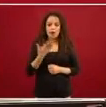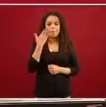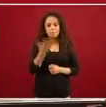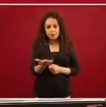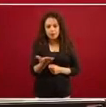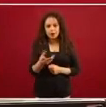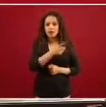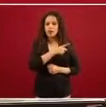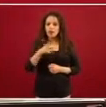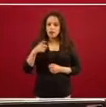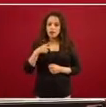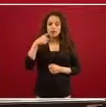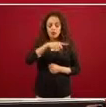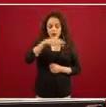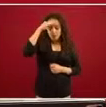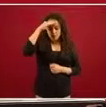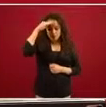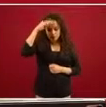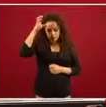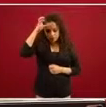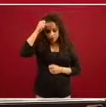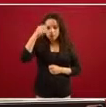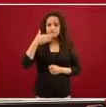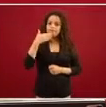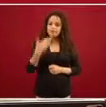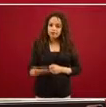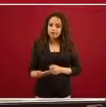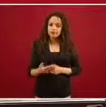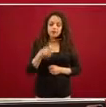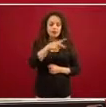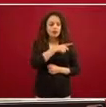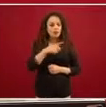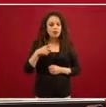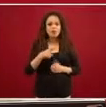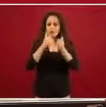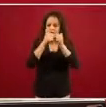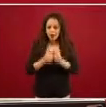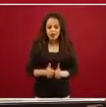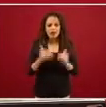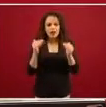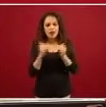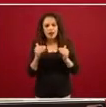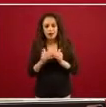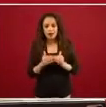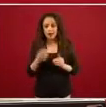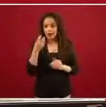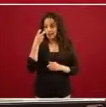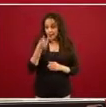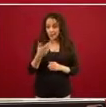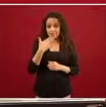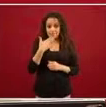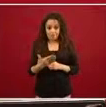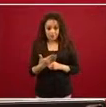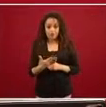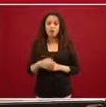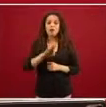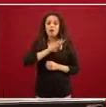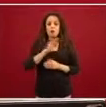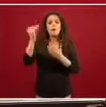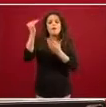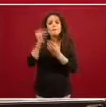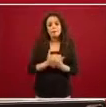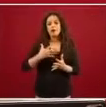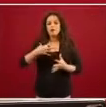me ask you at home, be aware of this. Stay at home. To the extent that